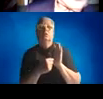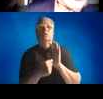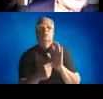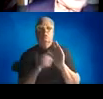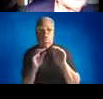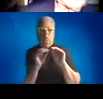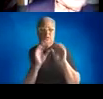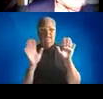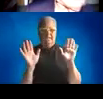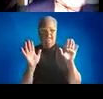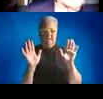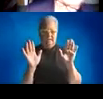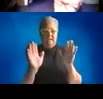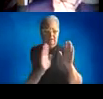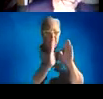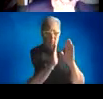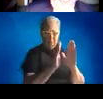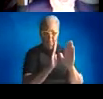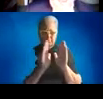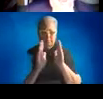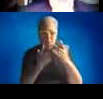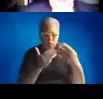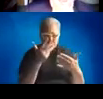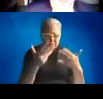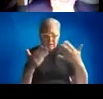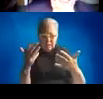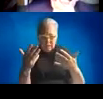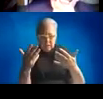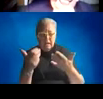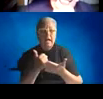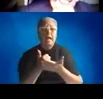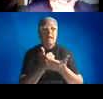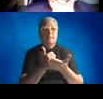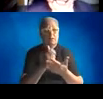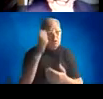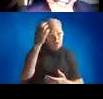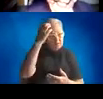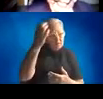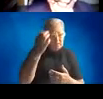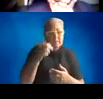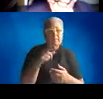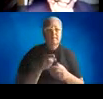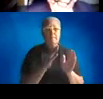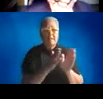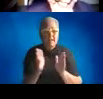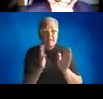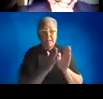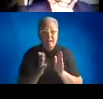give government a proper planning and advocacy by the DPOs.